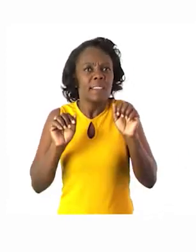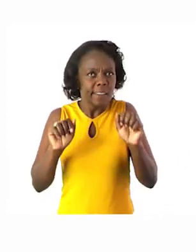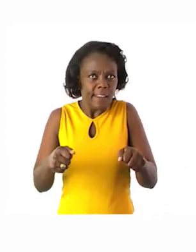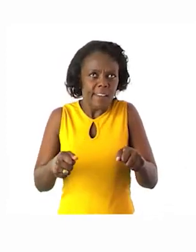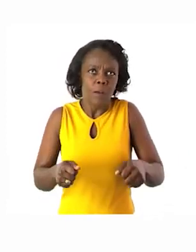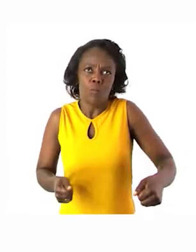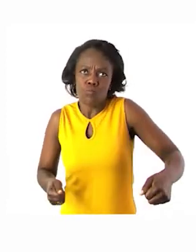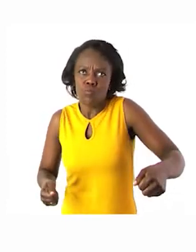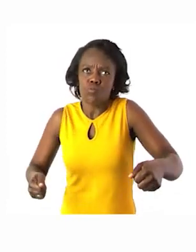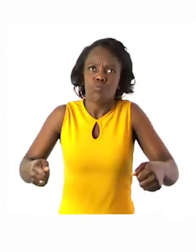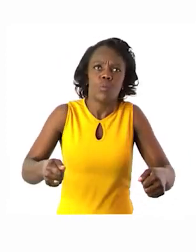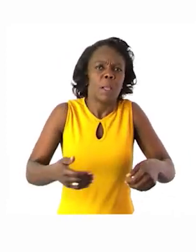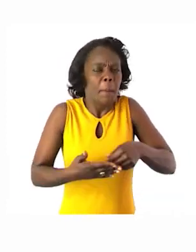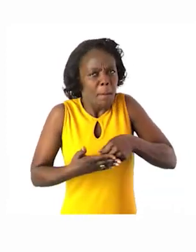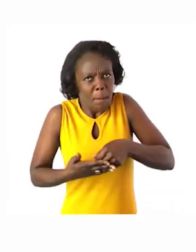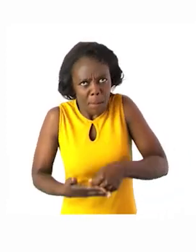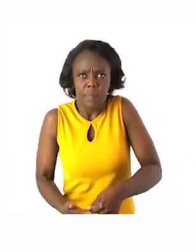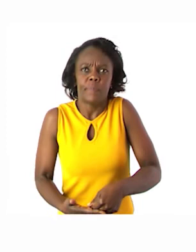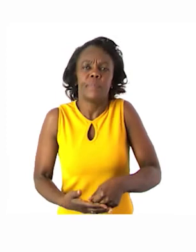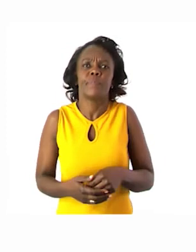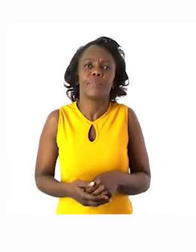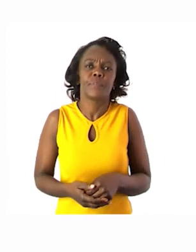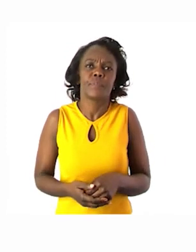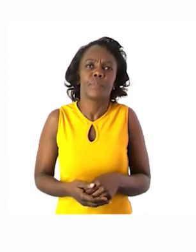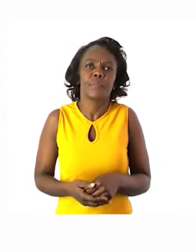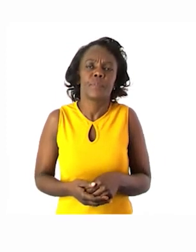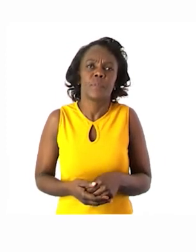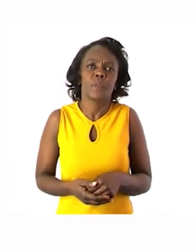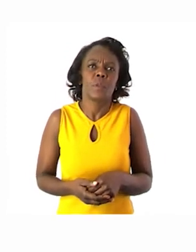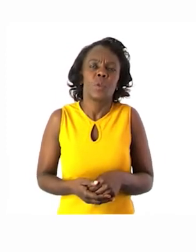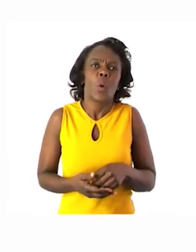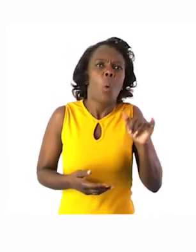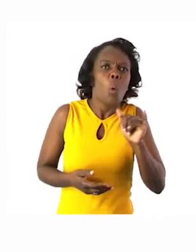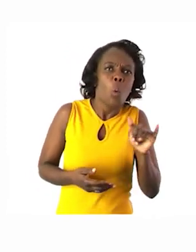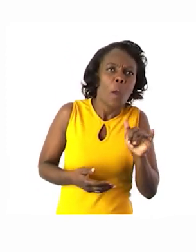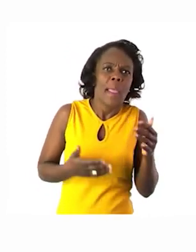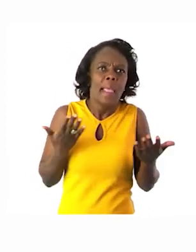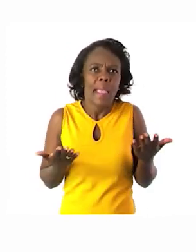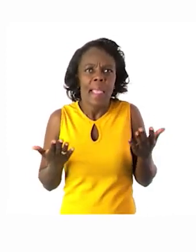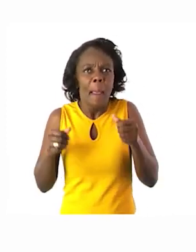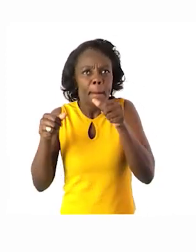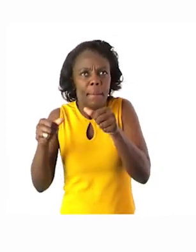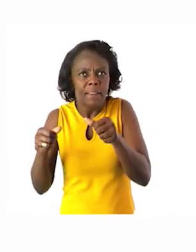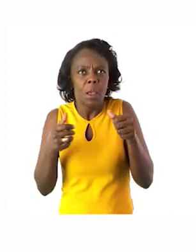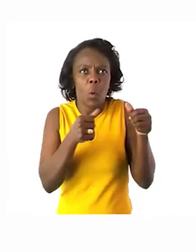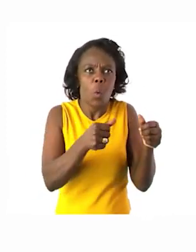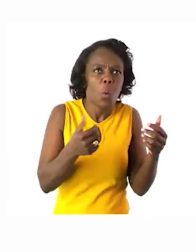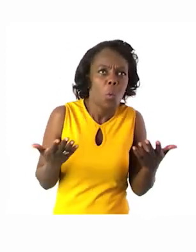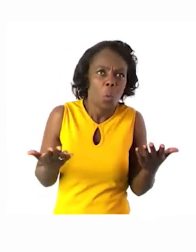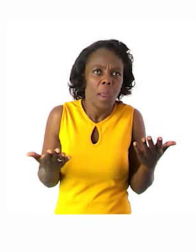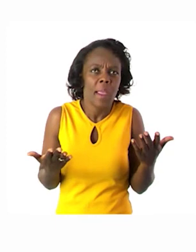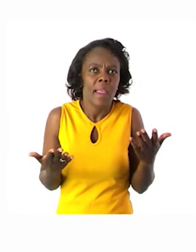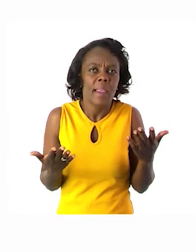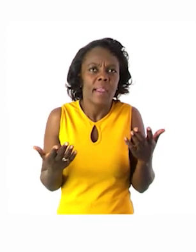is it's heavy. You can't even lift up a truck. Therefore, we are going to cut the truck and paste it